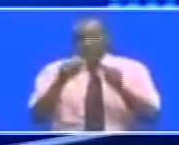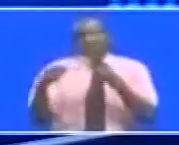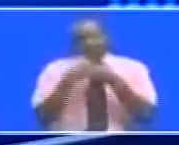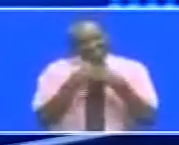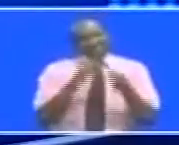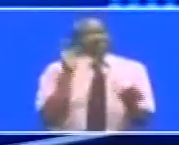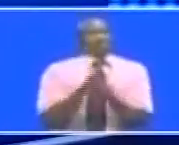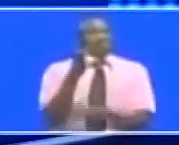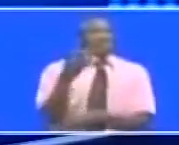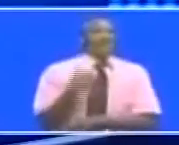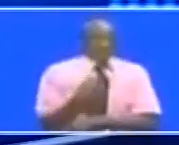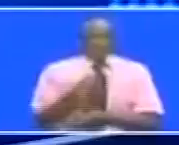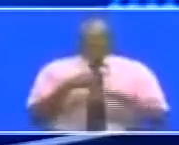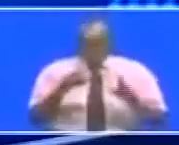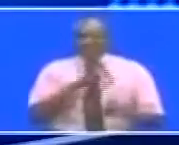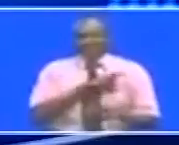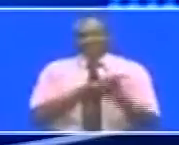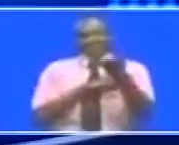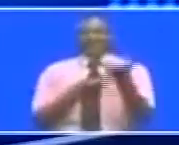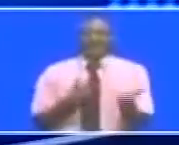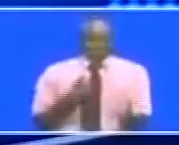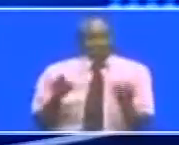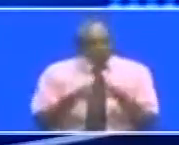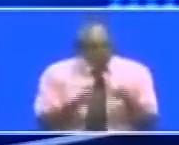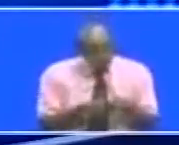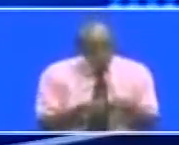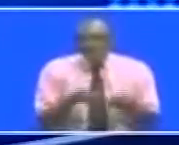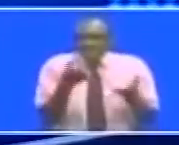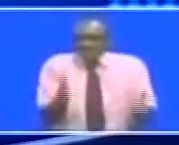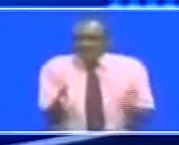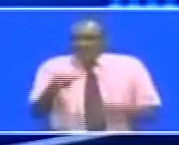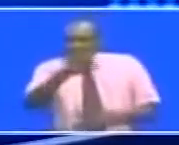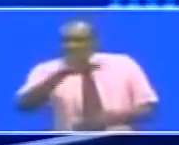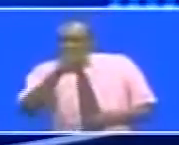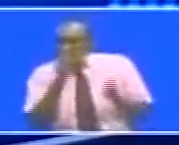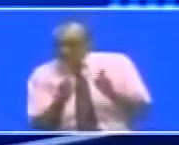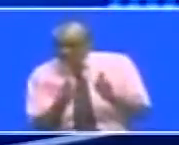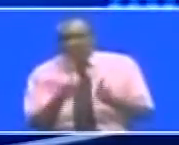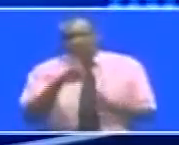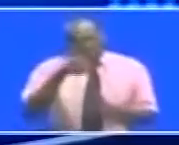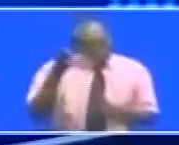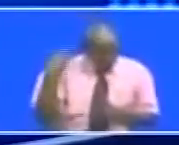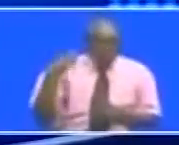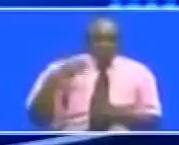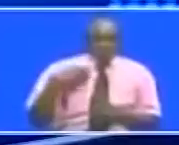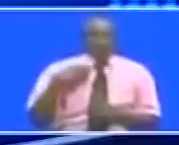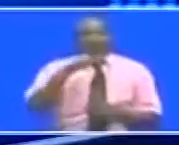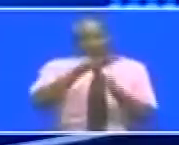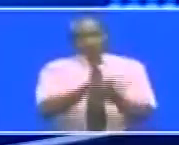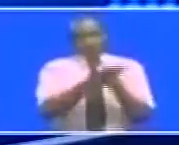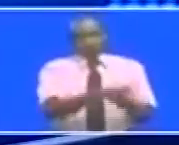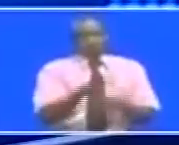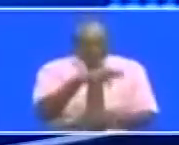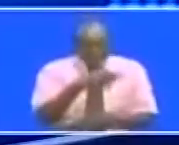problems. Lots of gains have been made with this system of governance, especially in areas that had been previously marginalized.